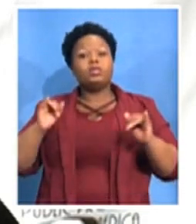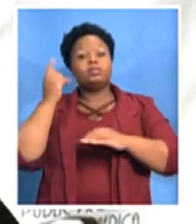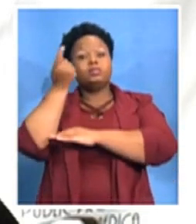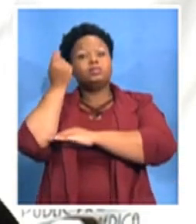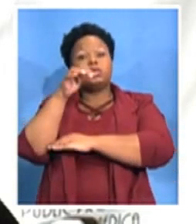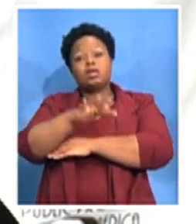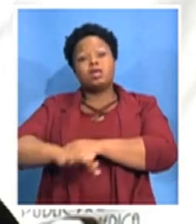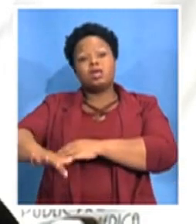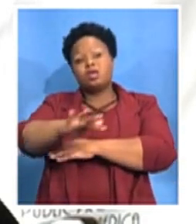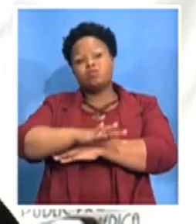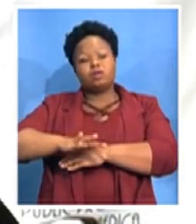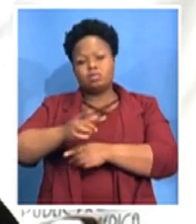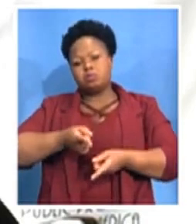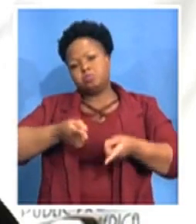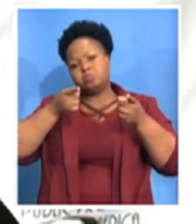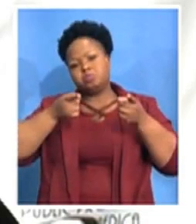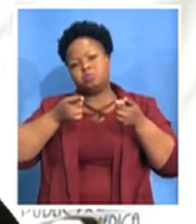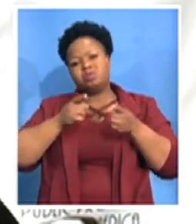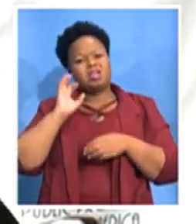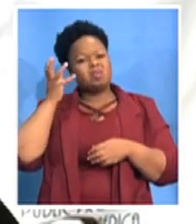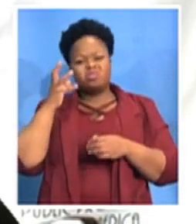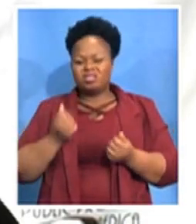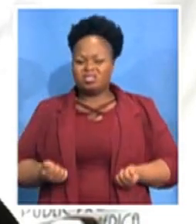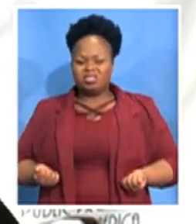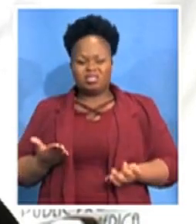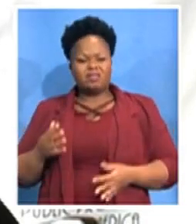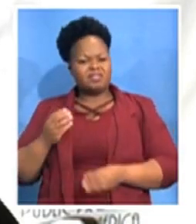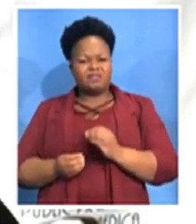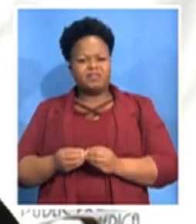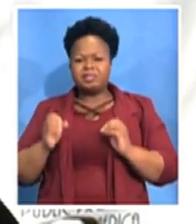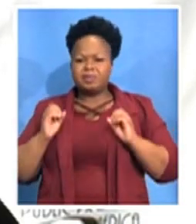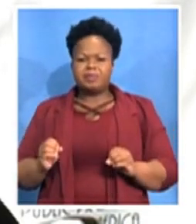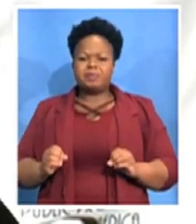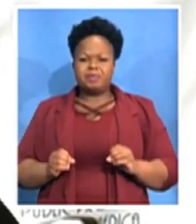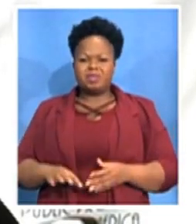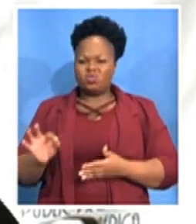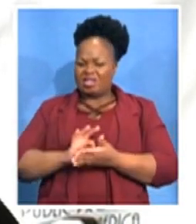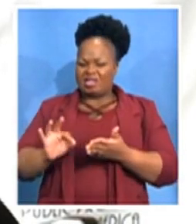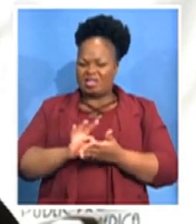Ambulances are not serviced, nor are they cleaned nor sanitized.